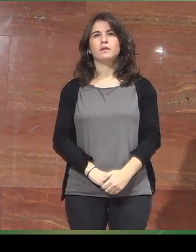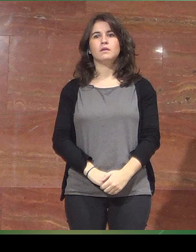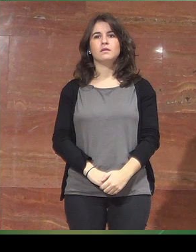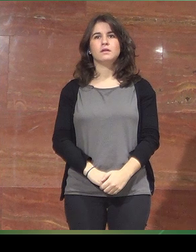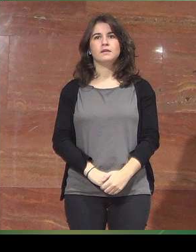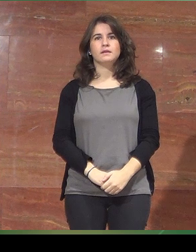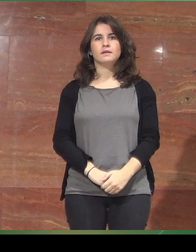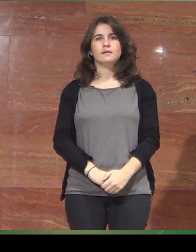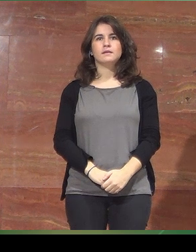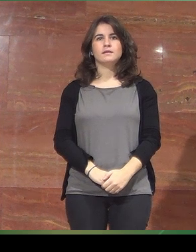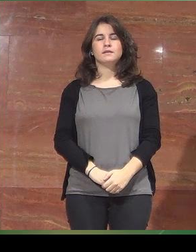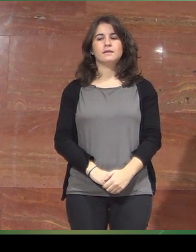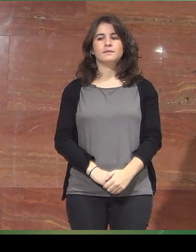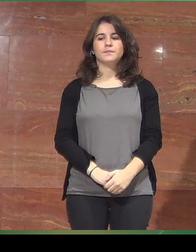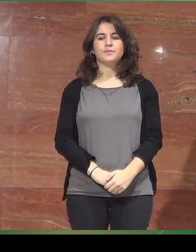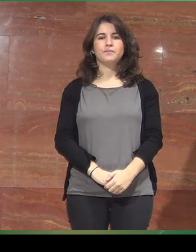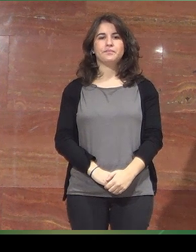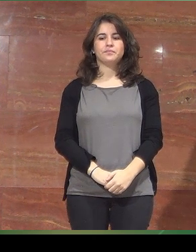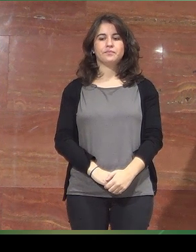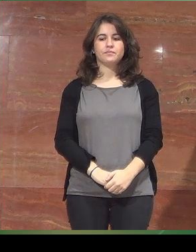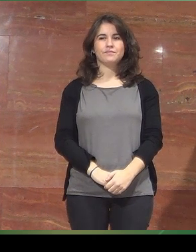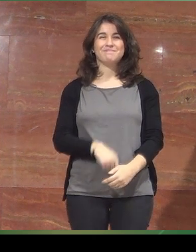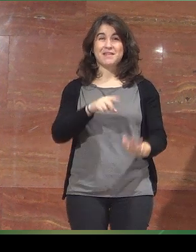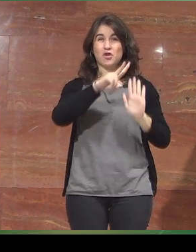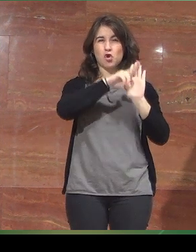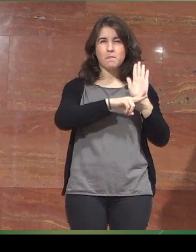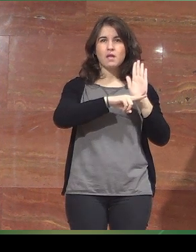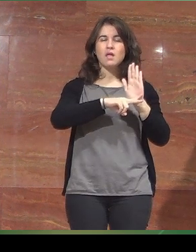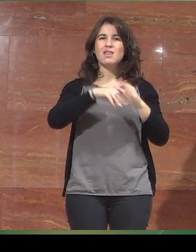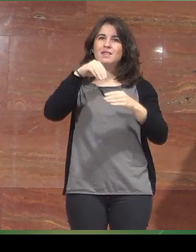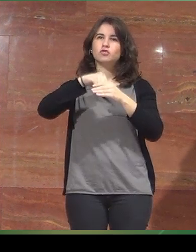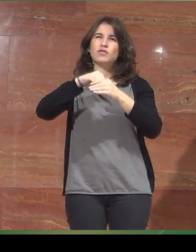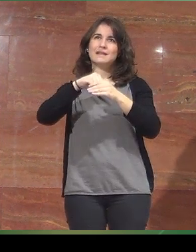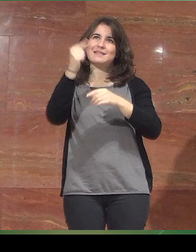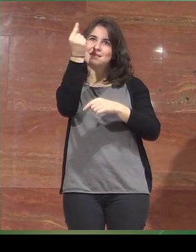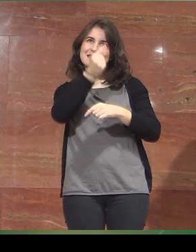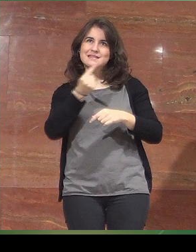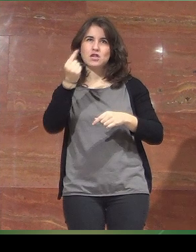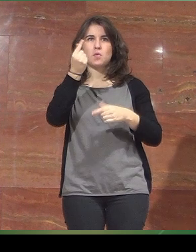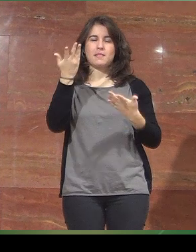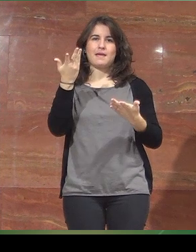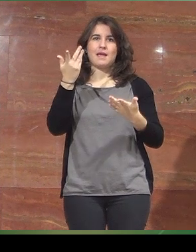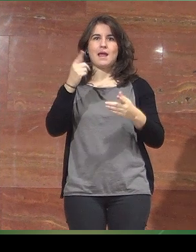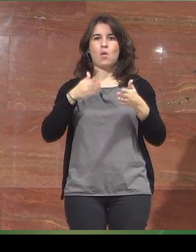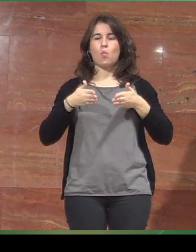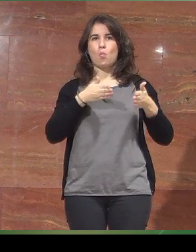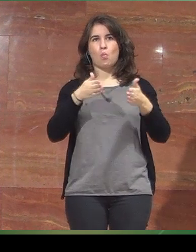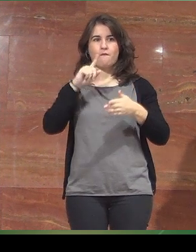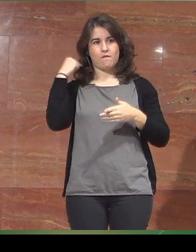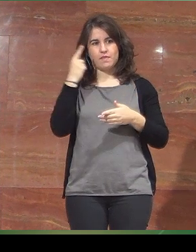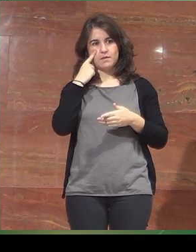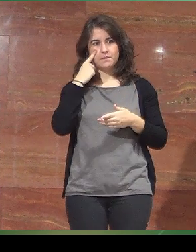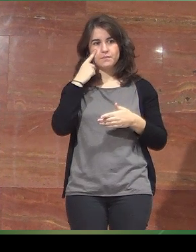We also, through our discussions, talked about the opportunity for including